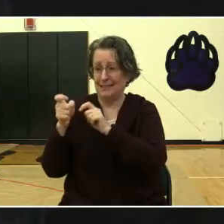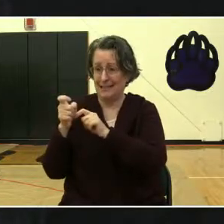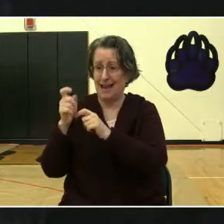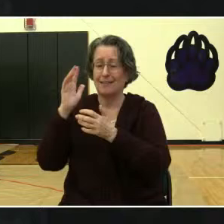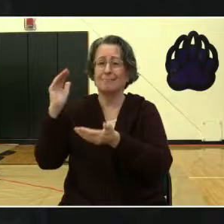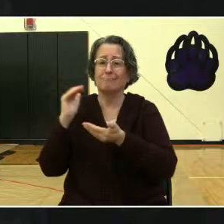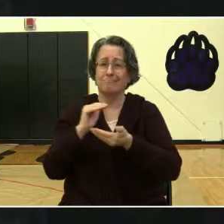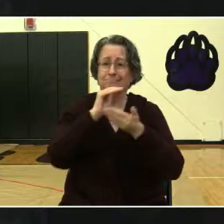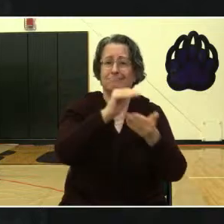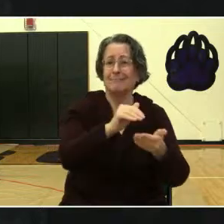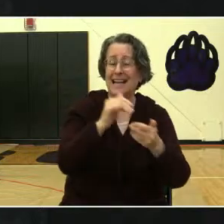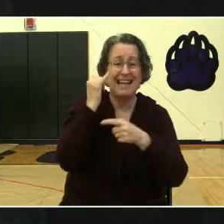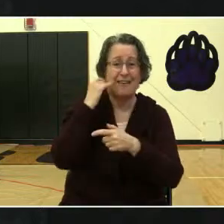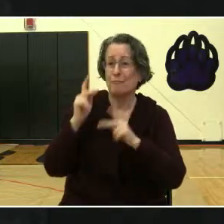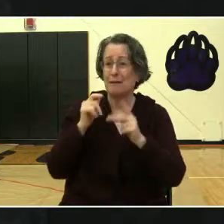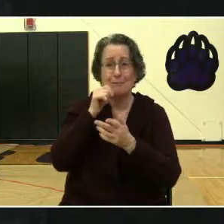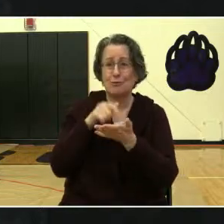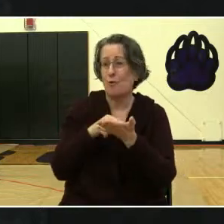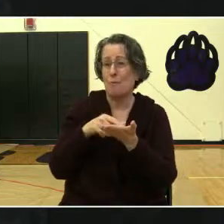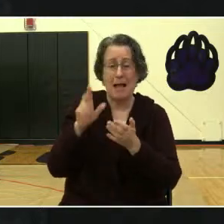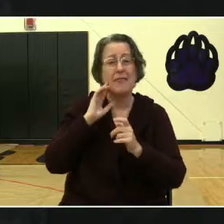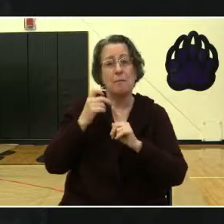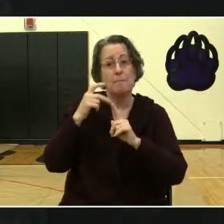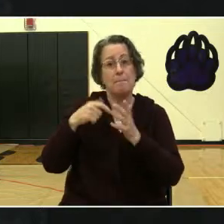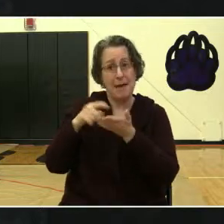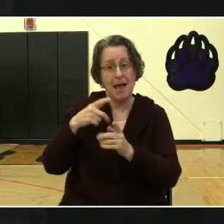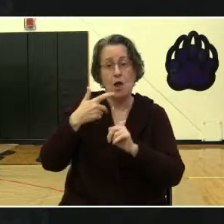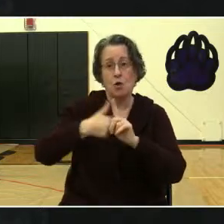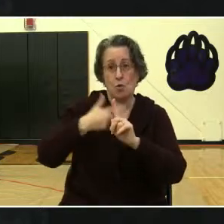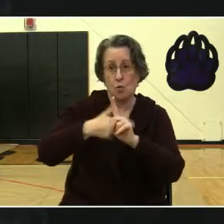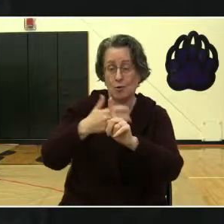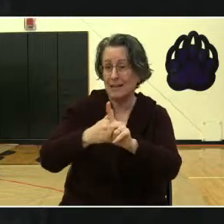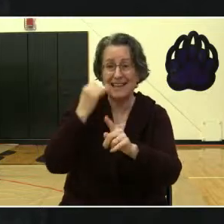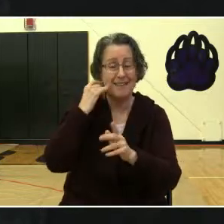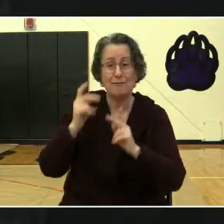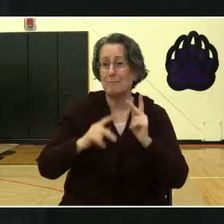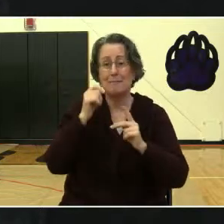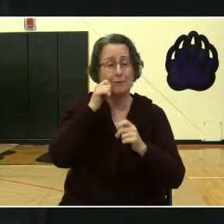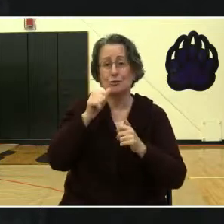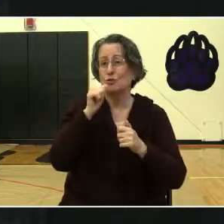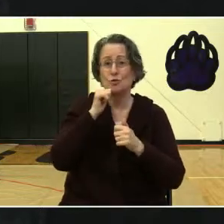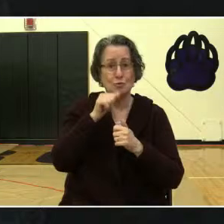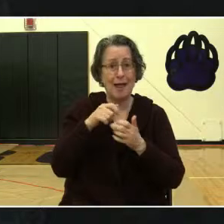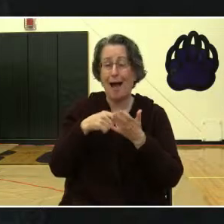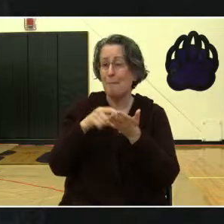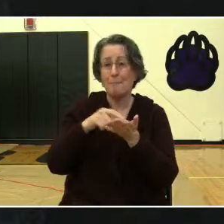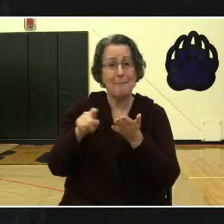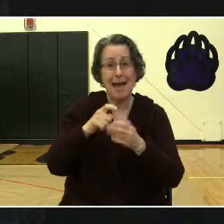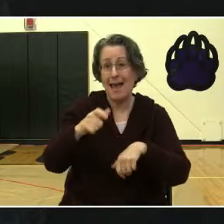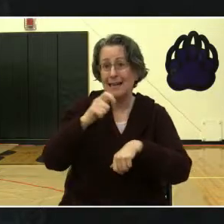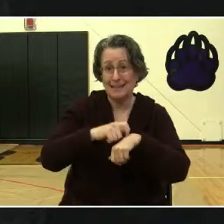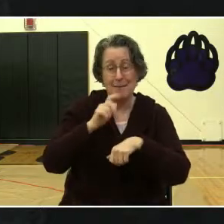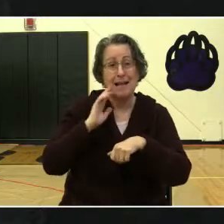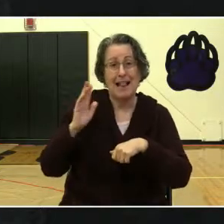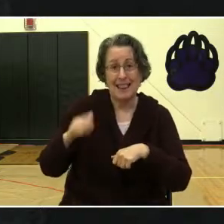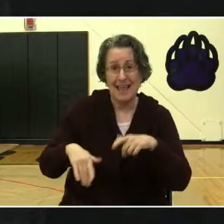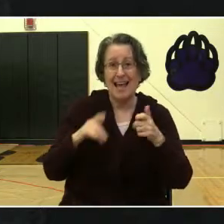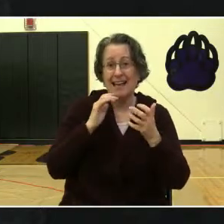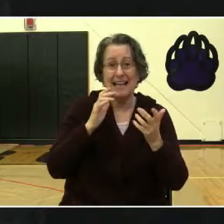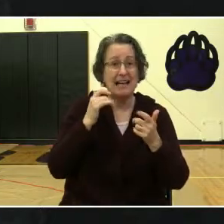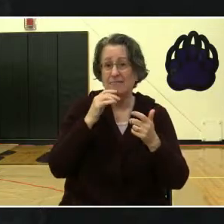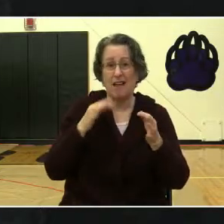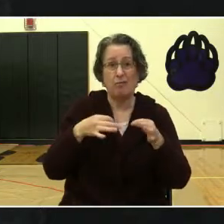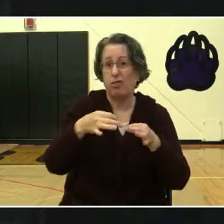of taxes that such payment of the installments shall be received by the town Treasurer's Office honor before 5:00 p.m on August 15